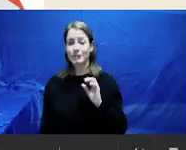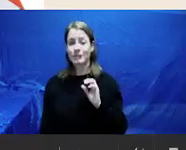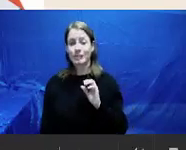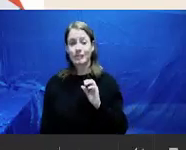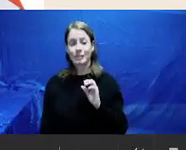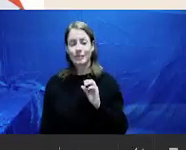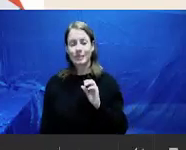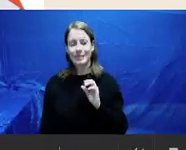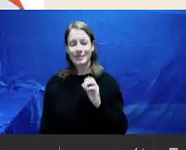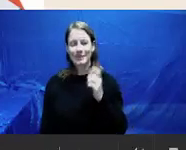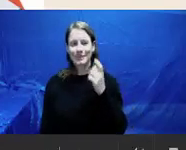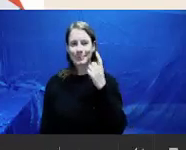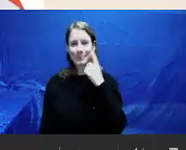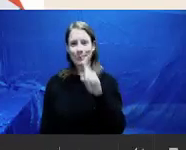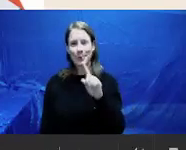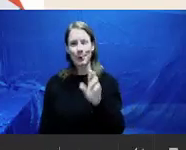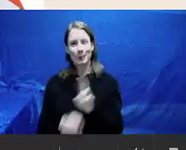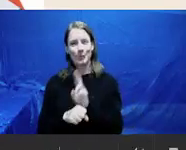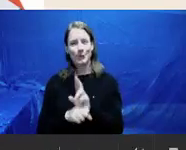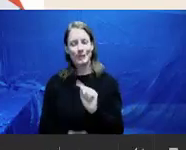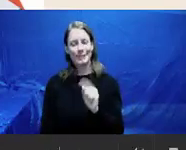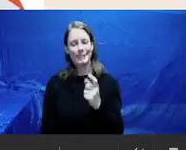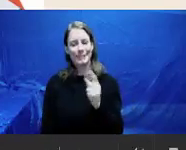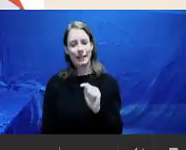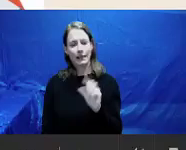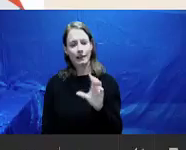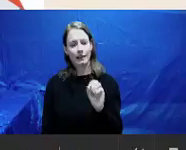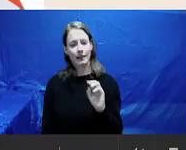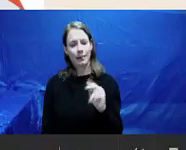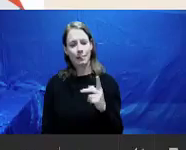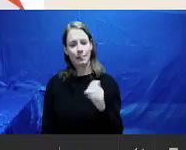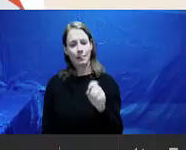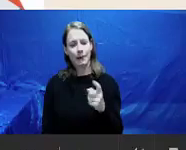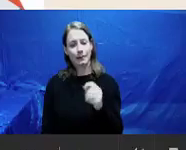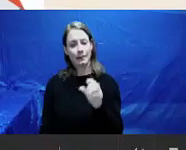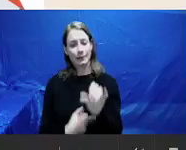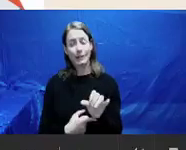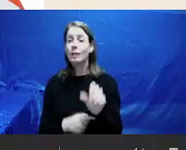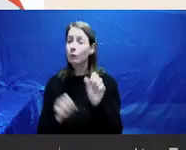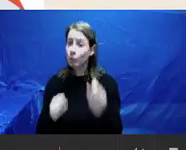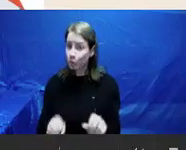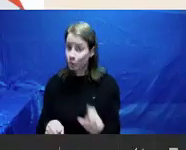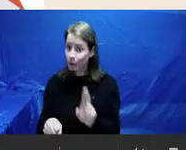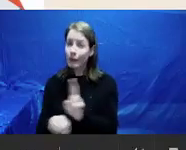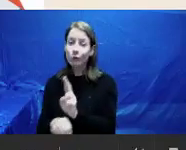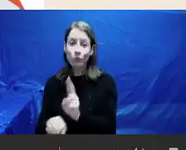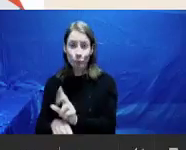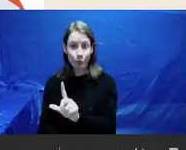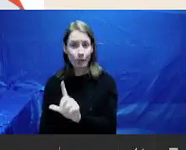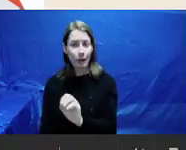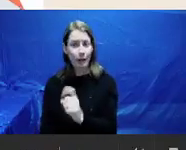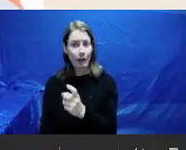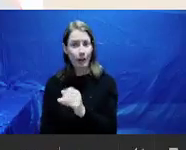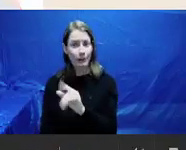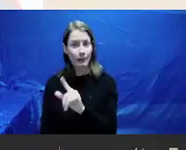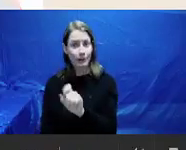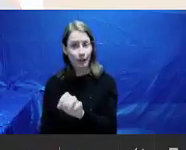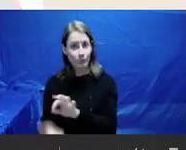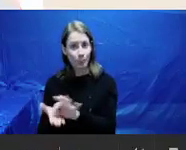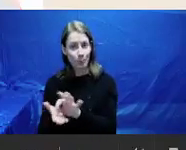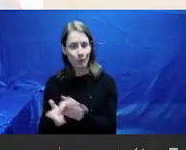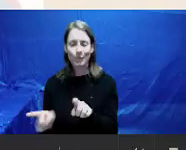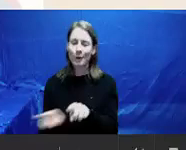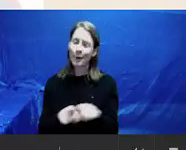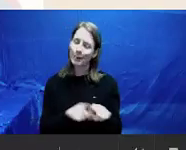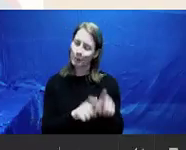us permission to use Lexile scores but also go beyond them. So in addition to the quantitative, we have the qualitative.